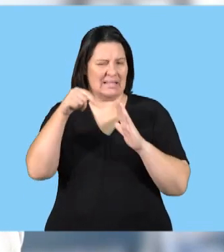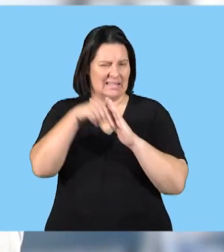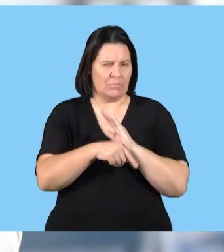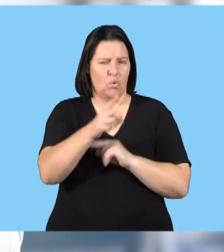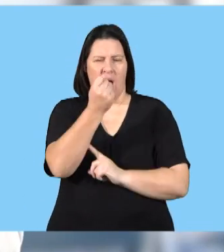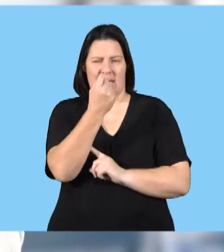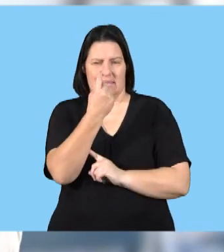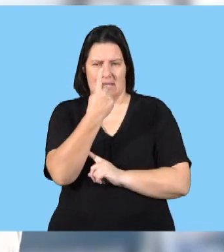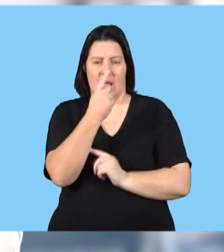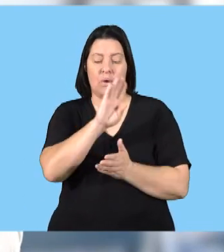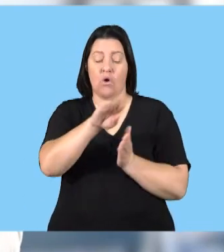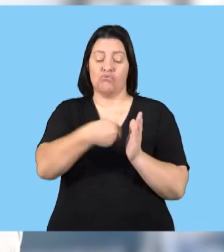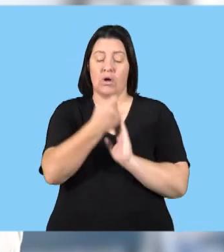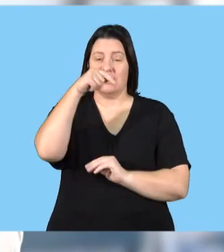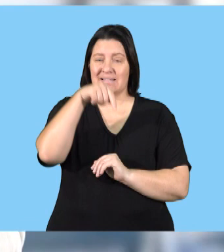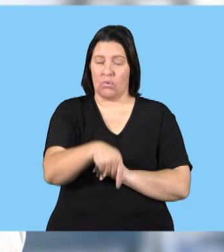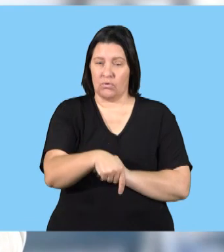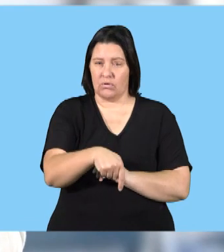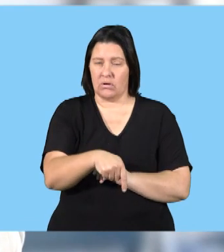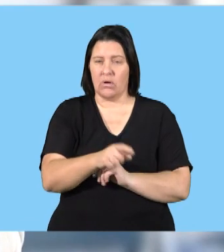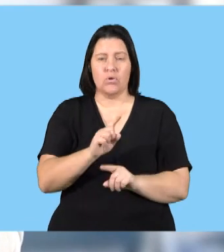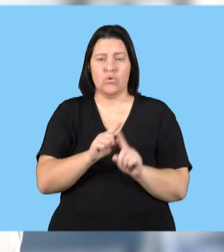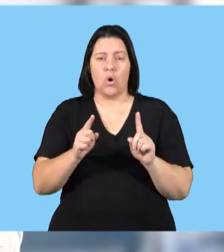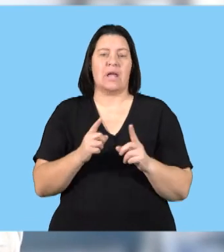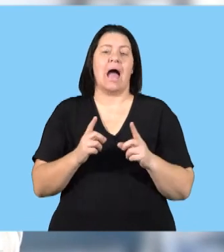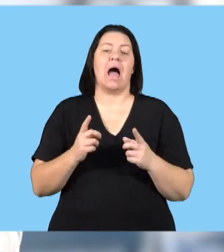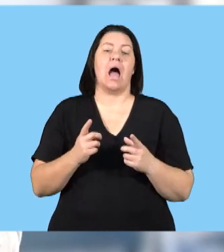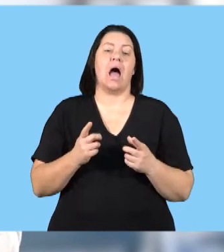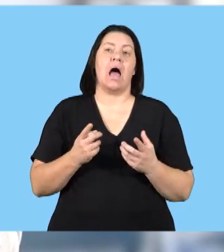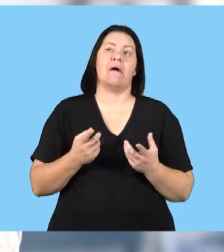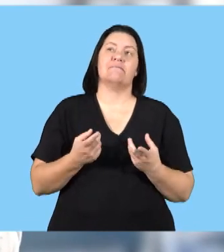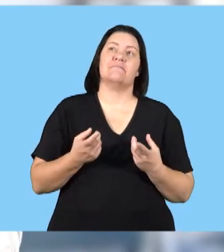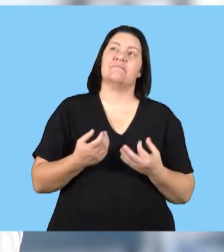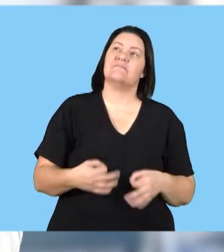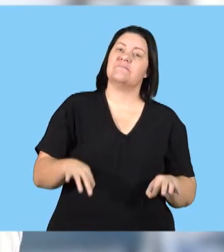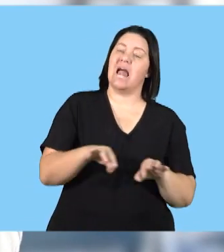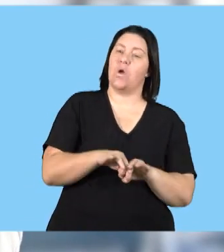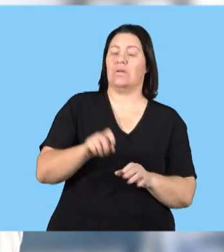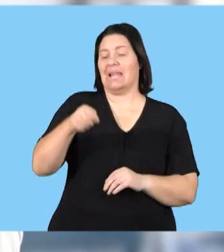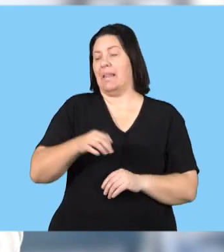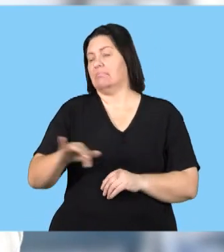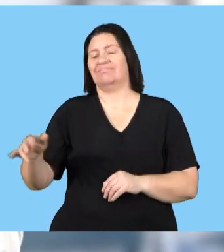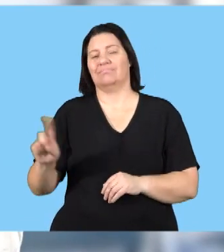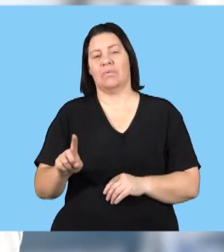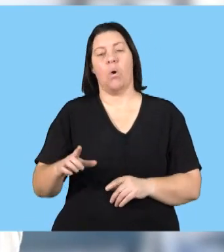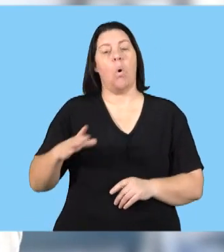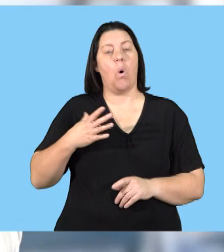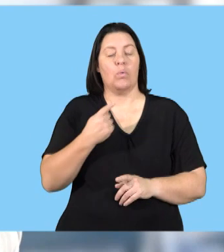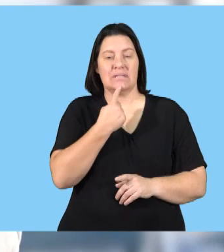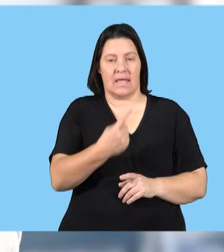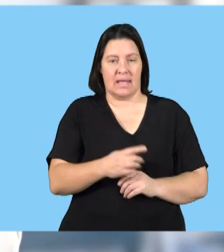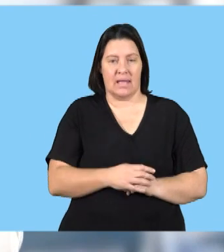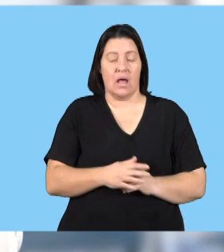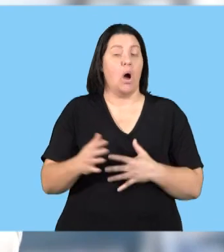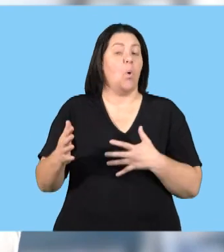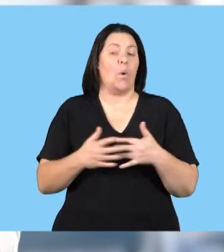because basically with rounding down, it is not about how much value do we have after a decimal. All we are saying is